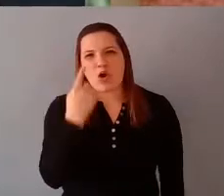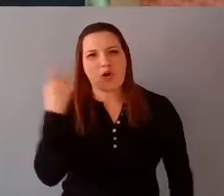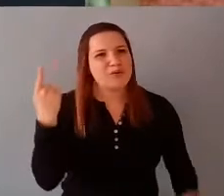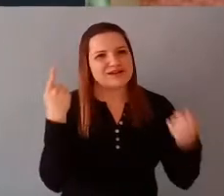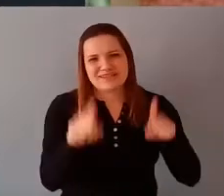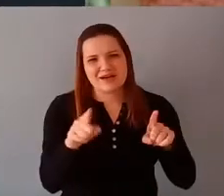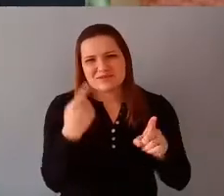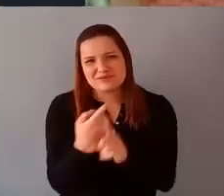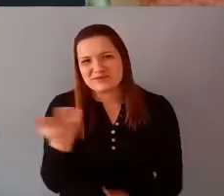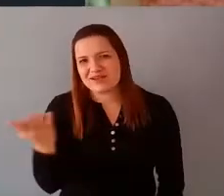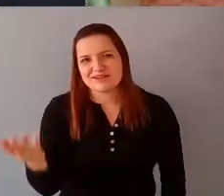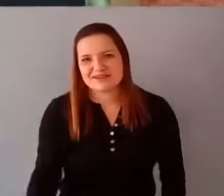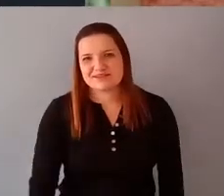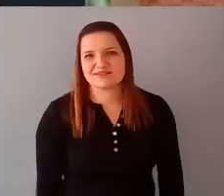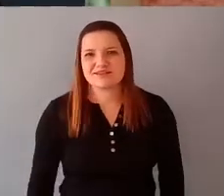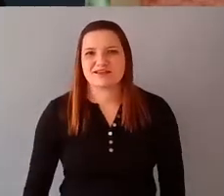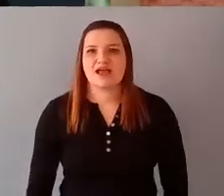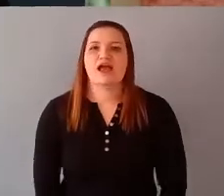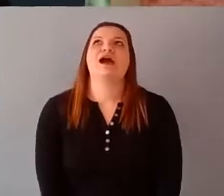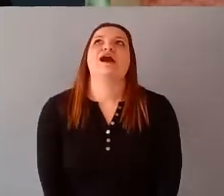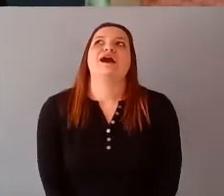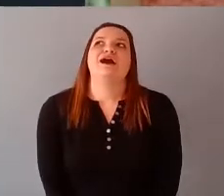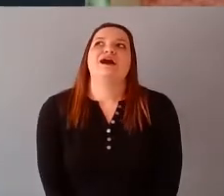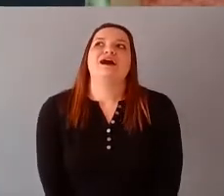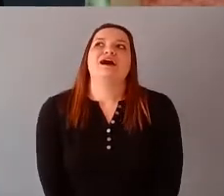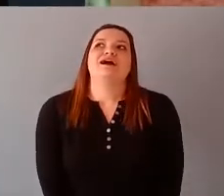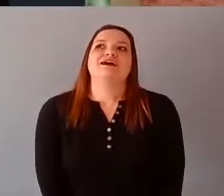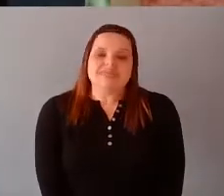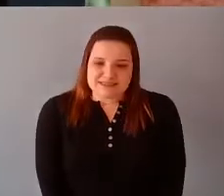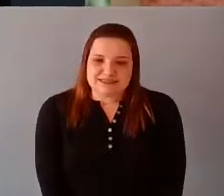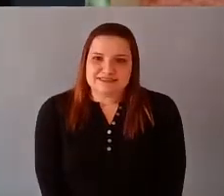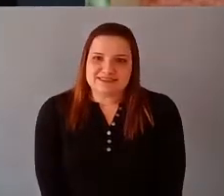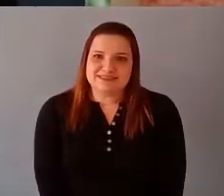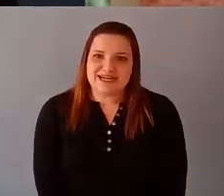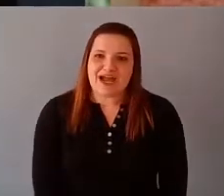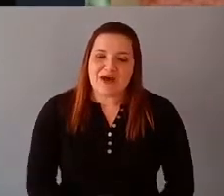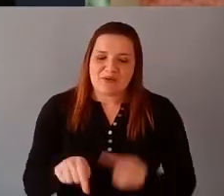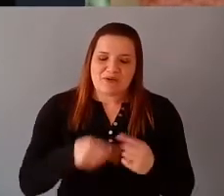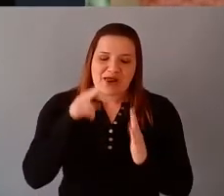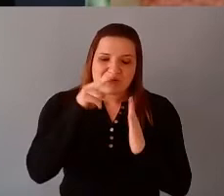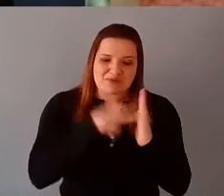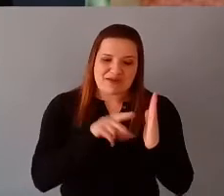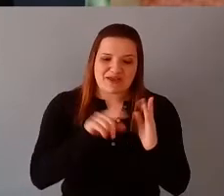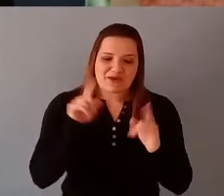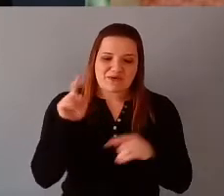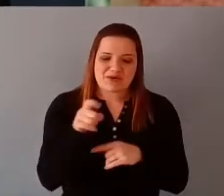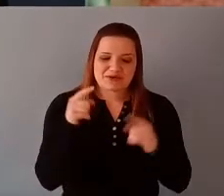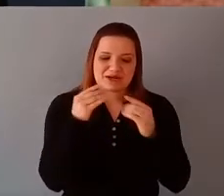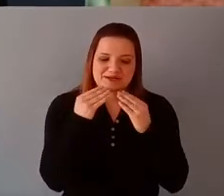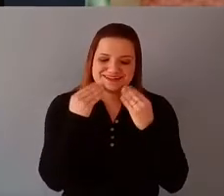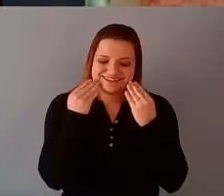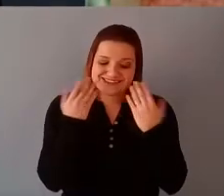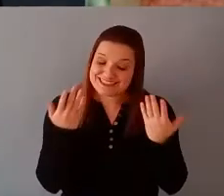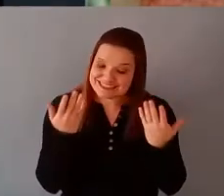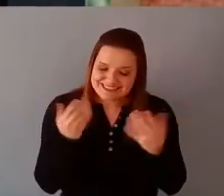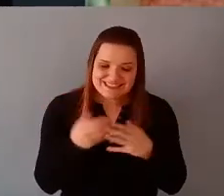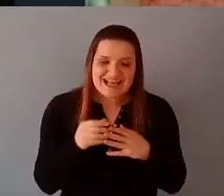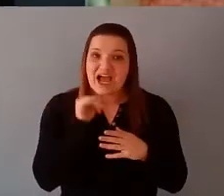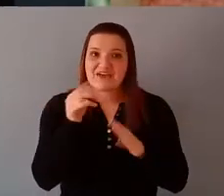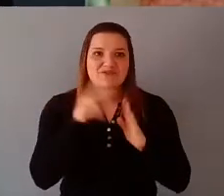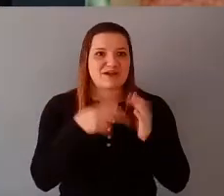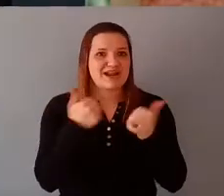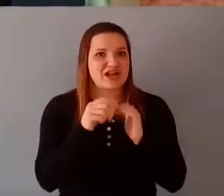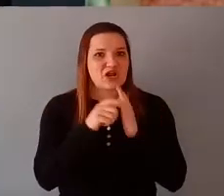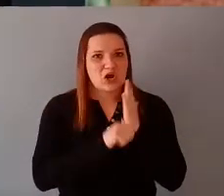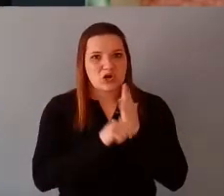case. I had to smile when I read that question, because I haven't read any articles myself